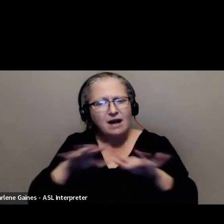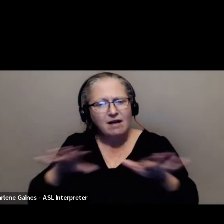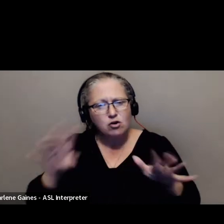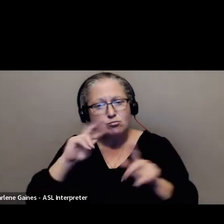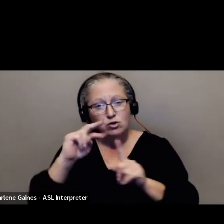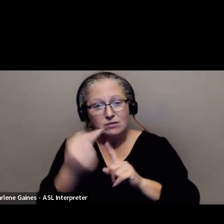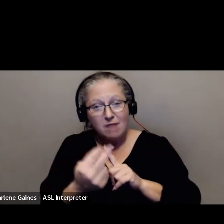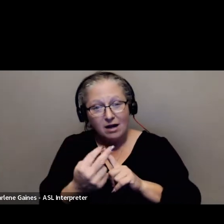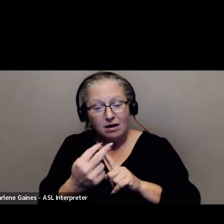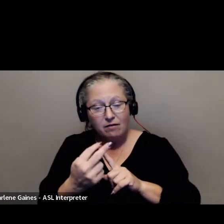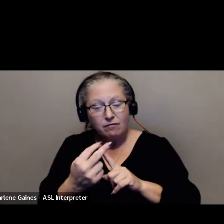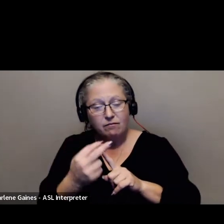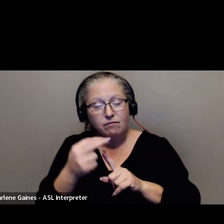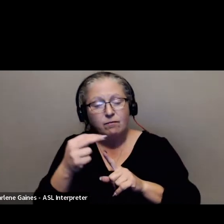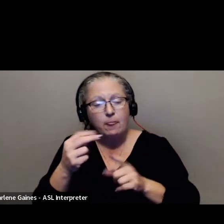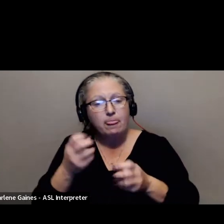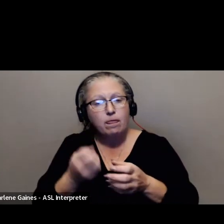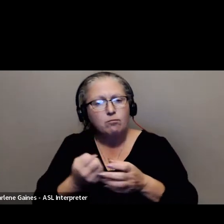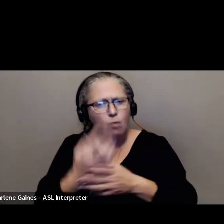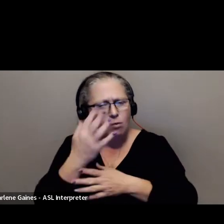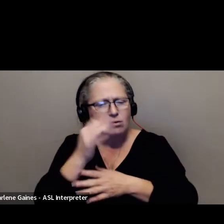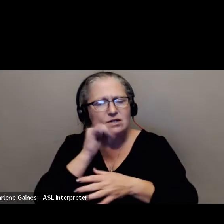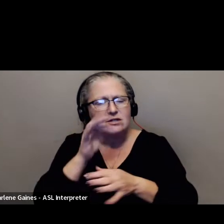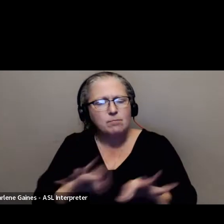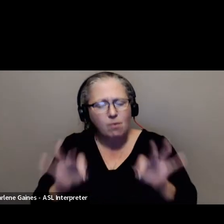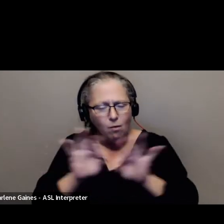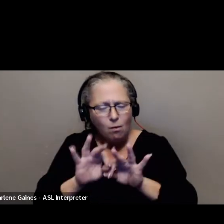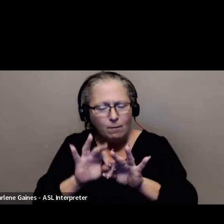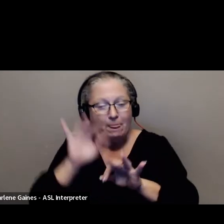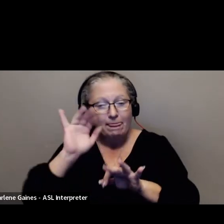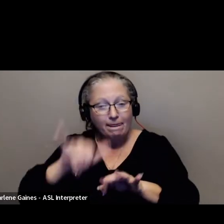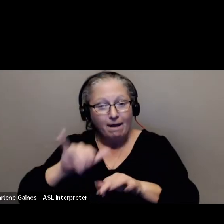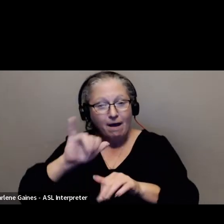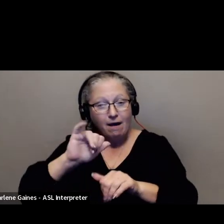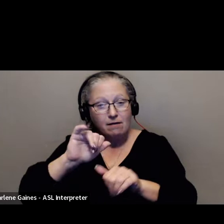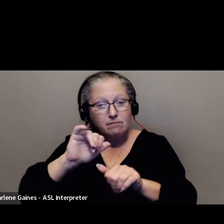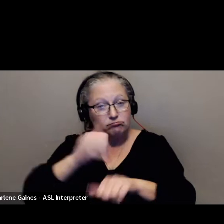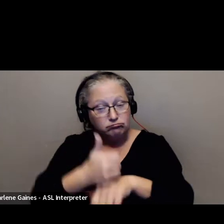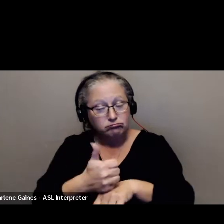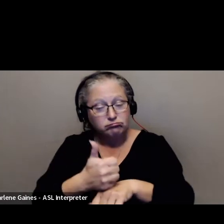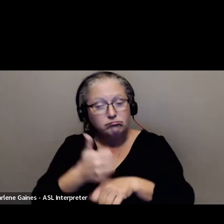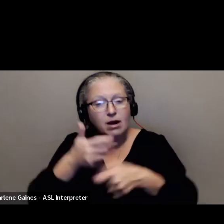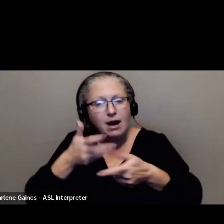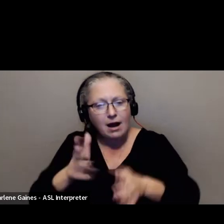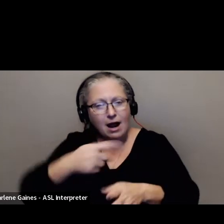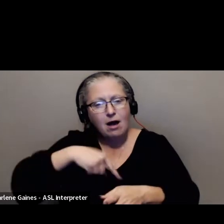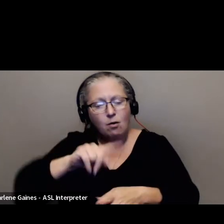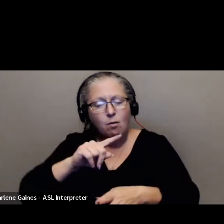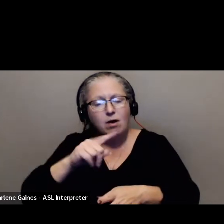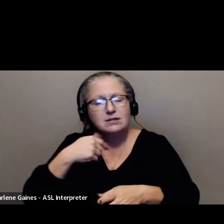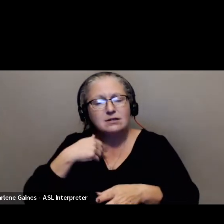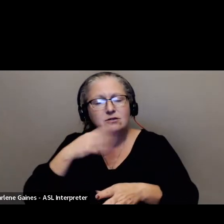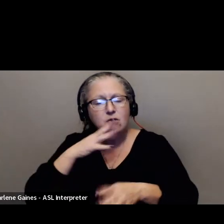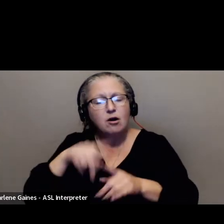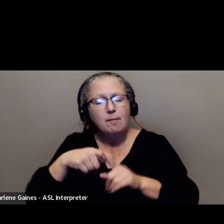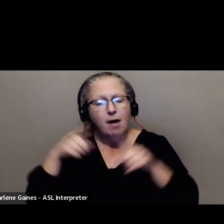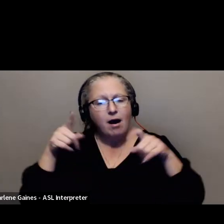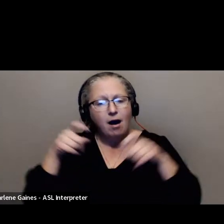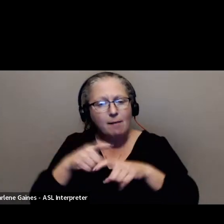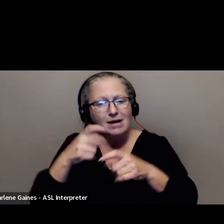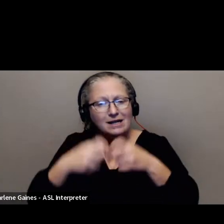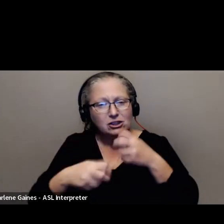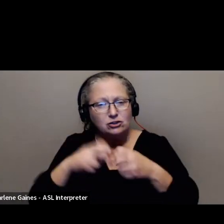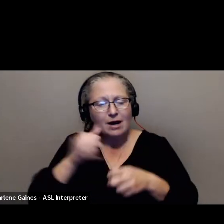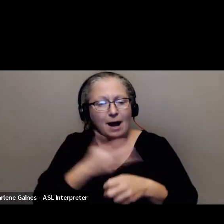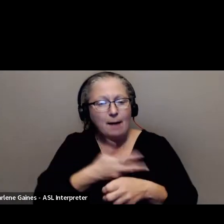perspectives thrive is crucial. This setting allows us to delve into complex issues like the Palestinian cause